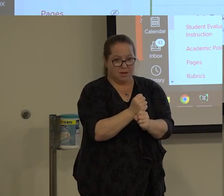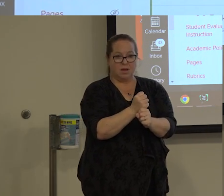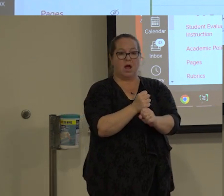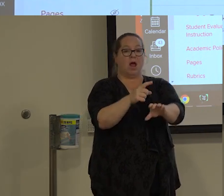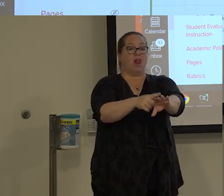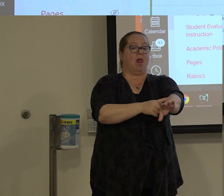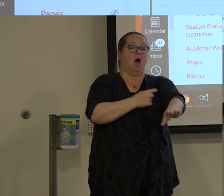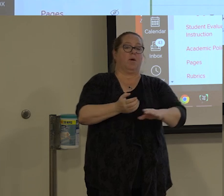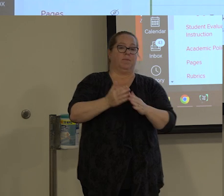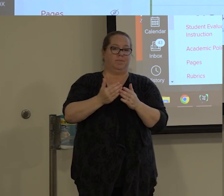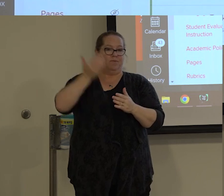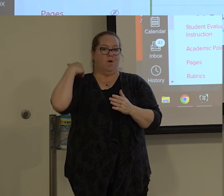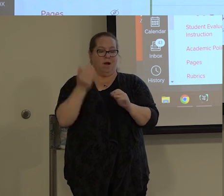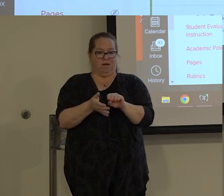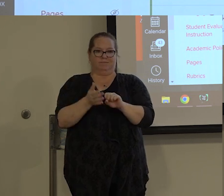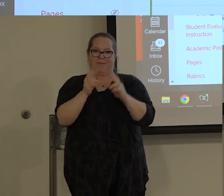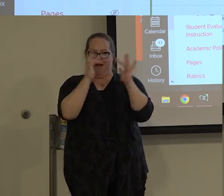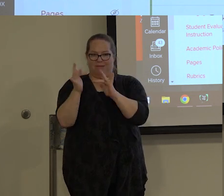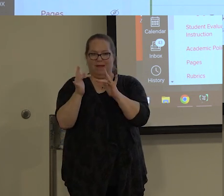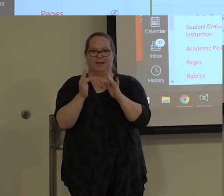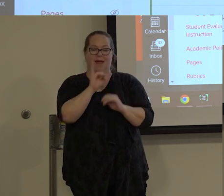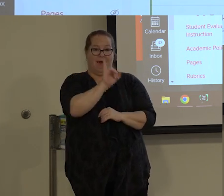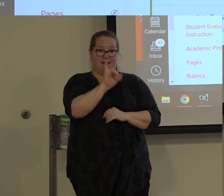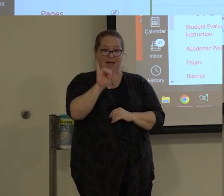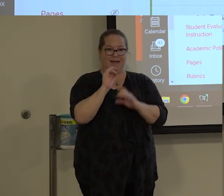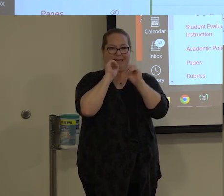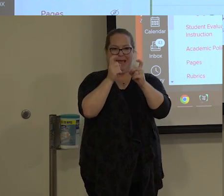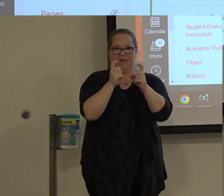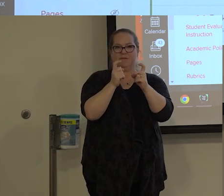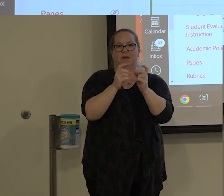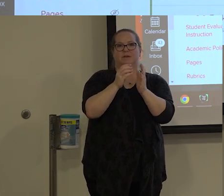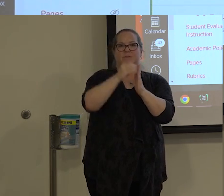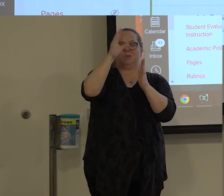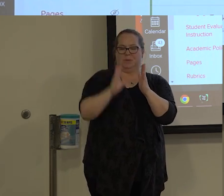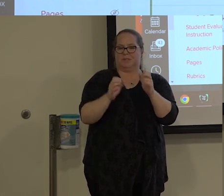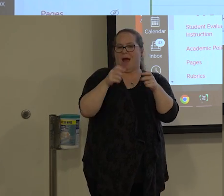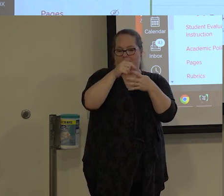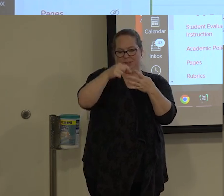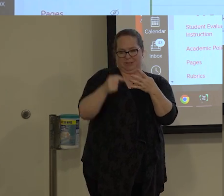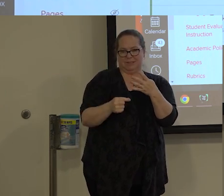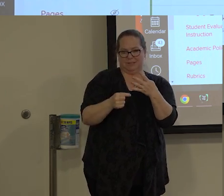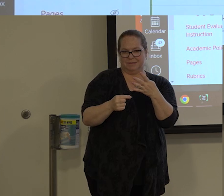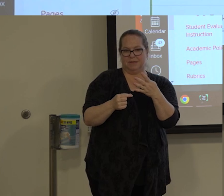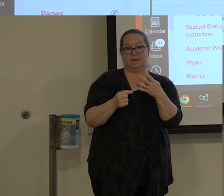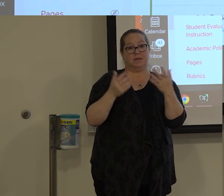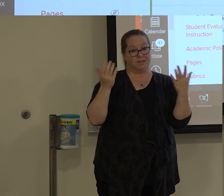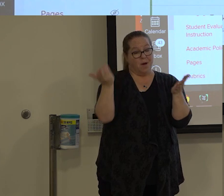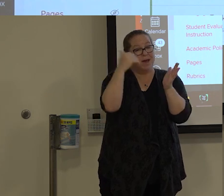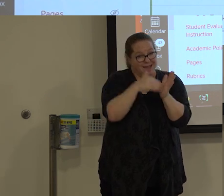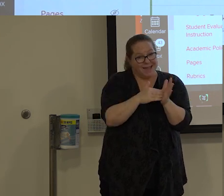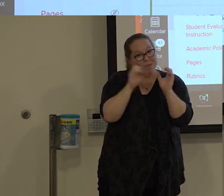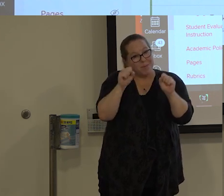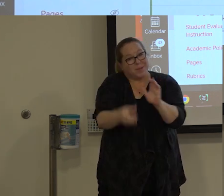long before online courses existed, II gave students who couldn't take traditional foreign language courses some options. So, again, this is